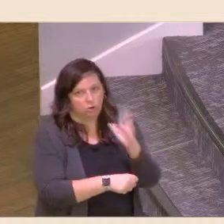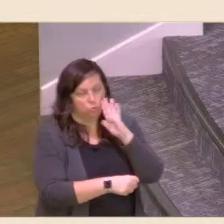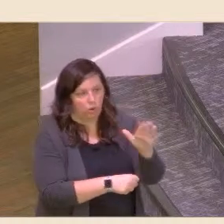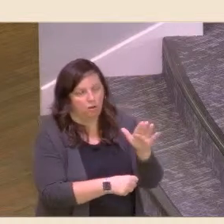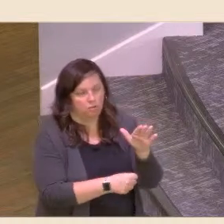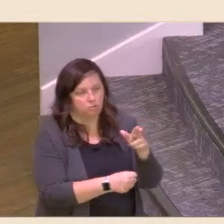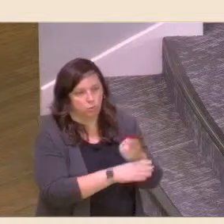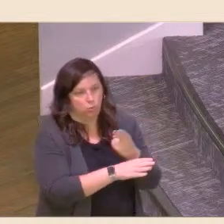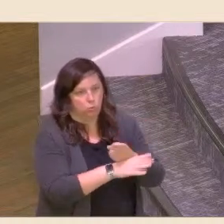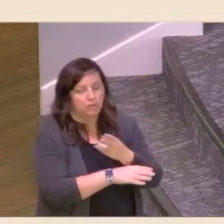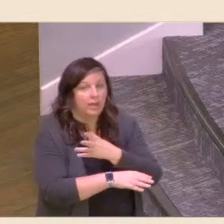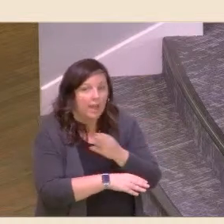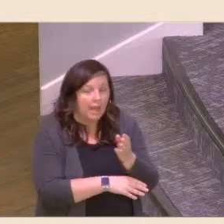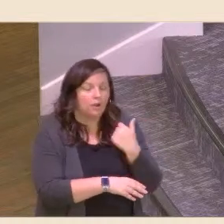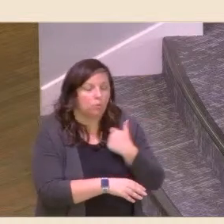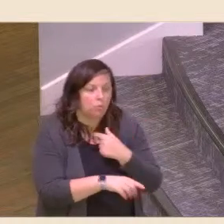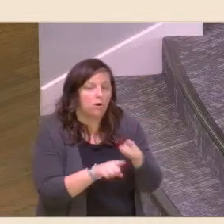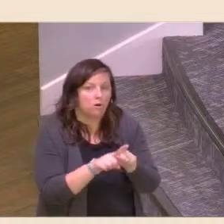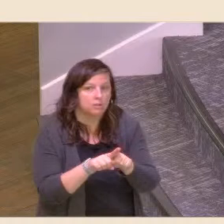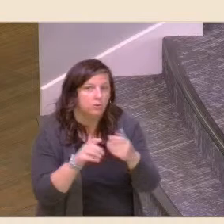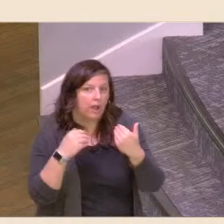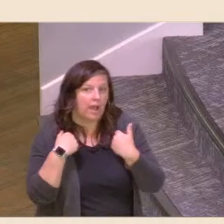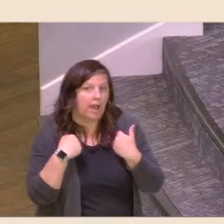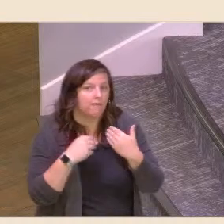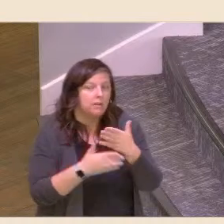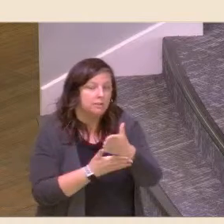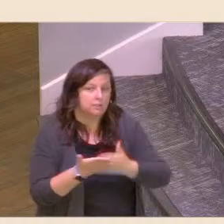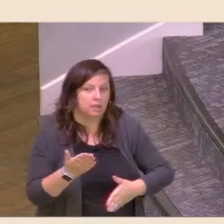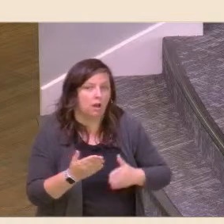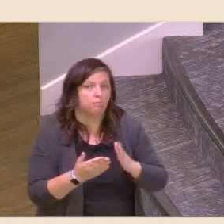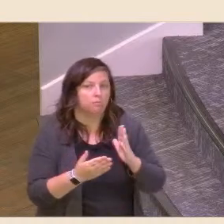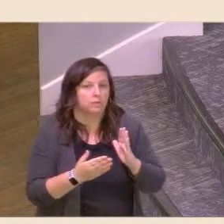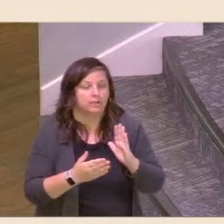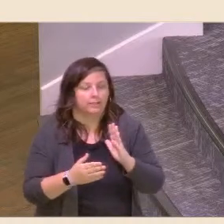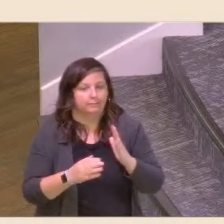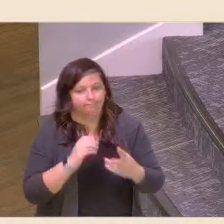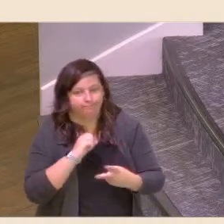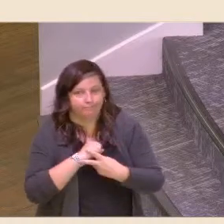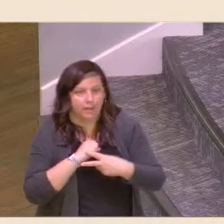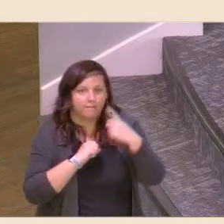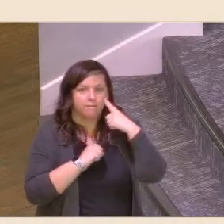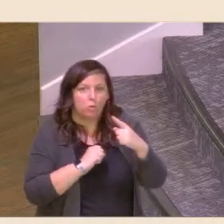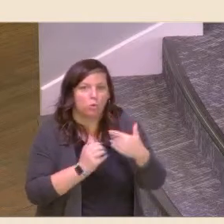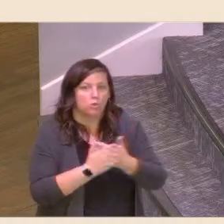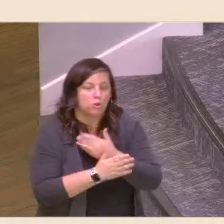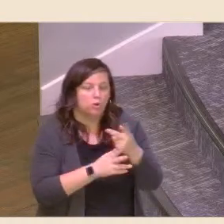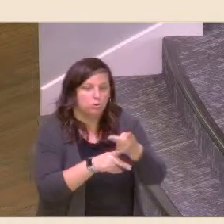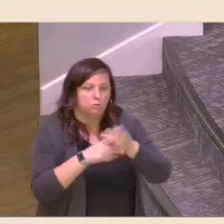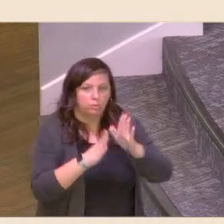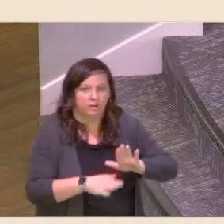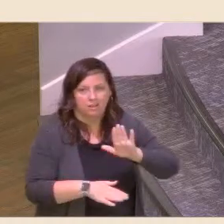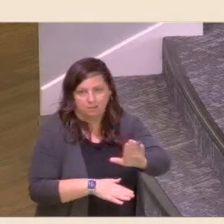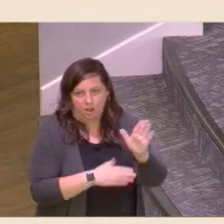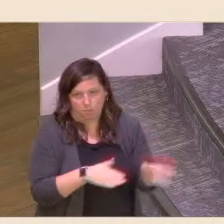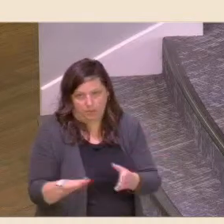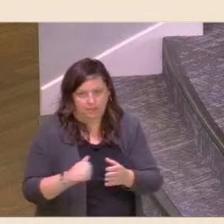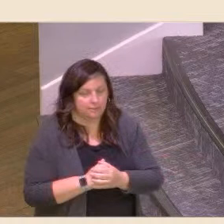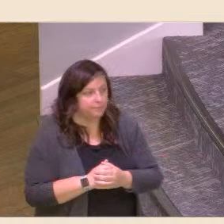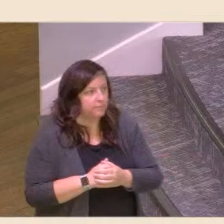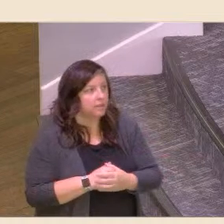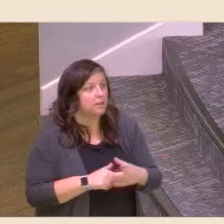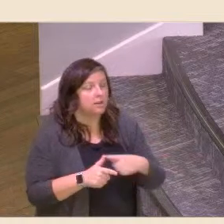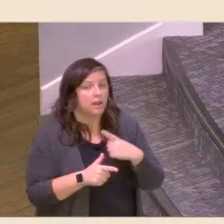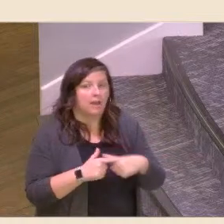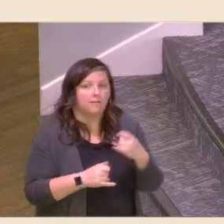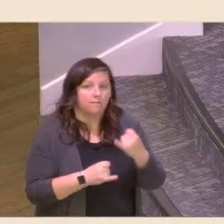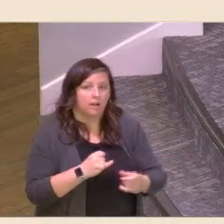superintendent initiatives. And then finally, one of the last things that we added to this budget was a family engagement specialist at